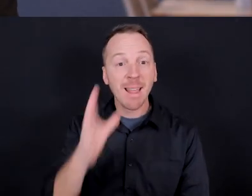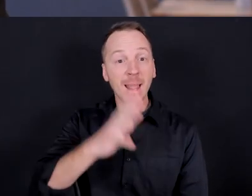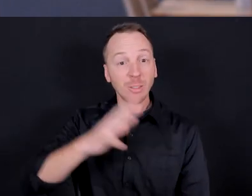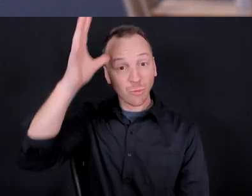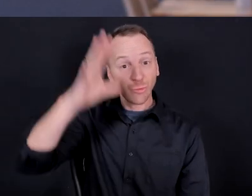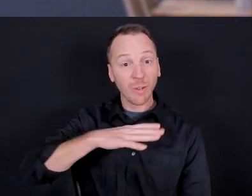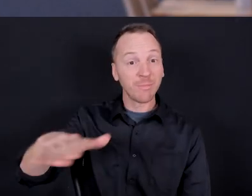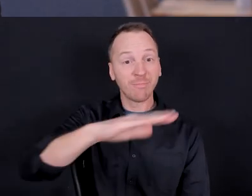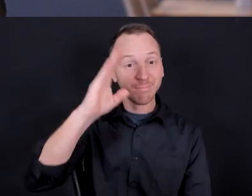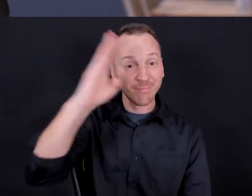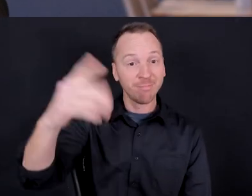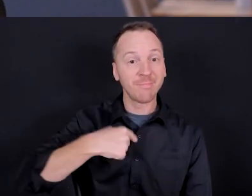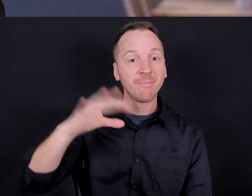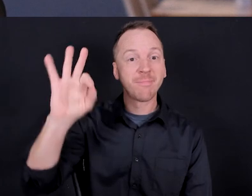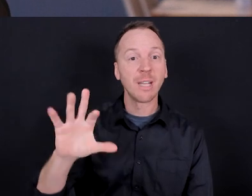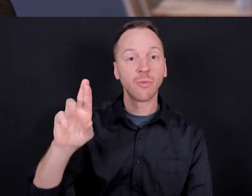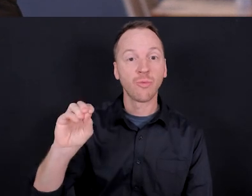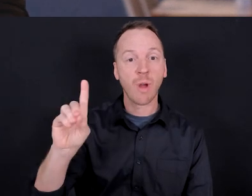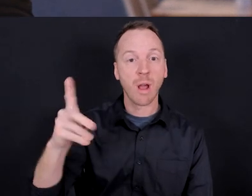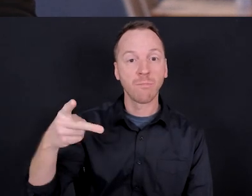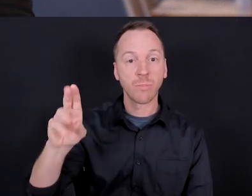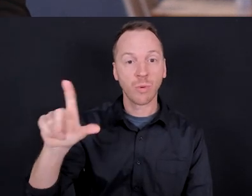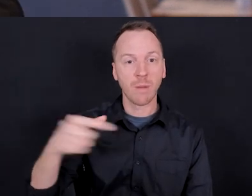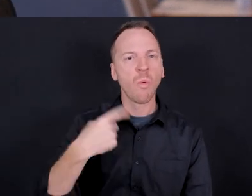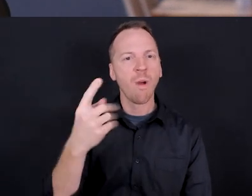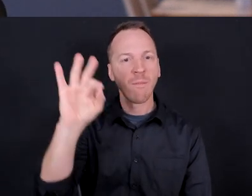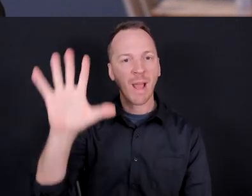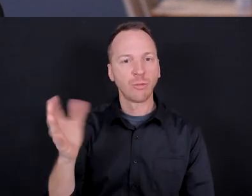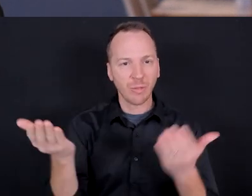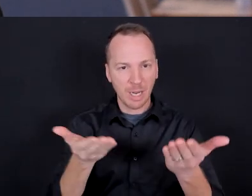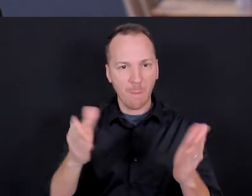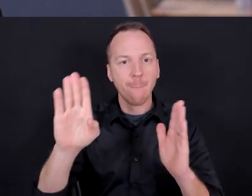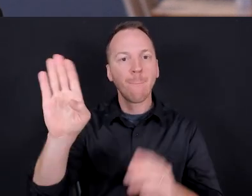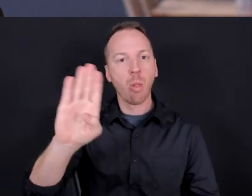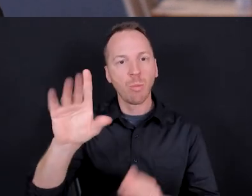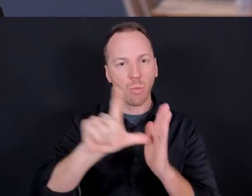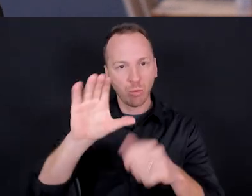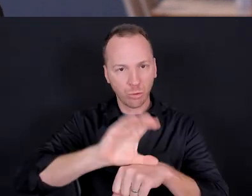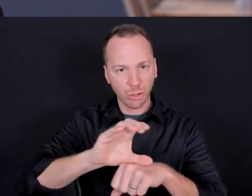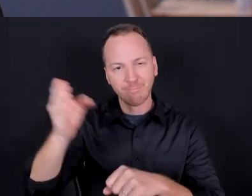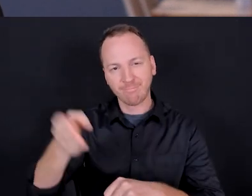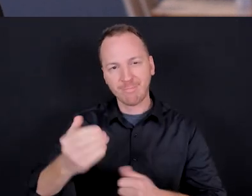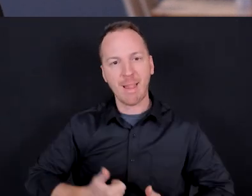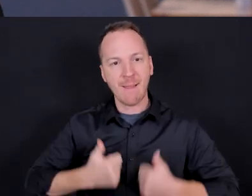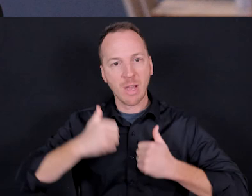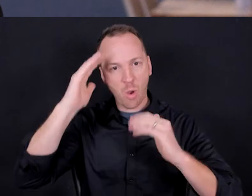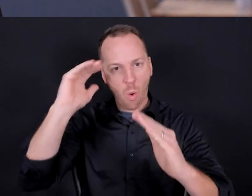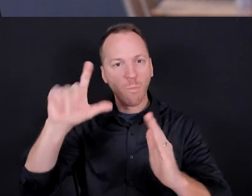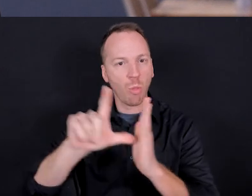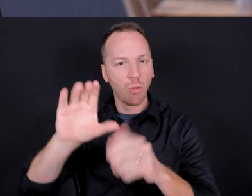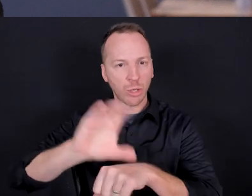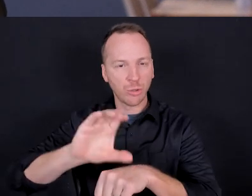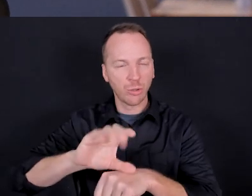Ladies and gentlemen, hello. I'm Pastor Rod Padel. I'm one of the pastors of Bloomington Living Hope Lutheran Church, and I'd